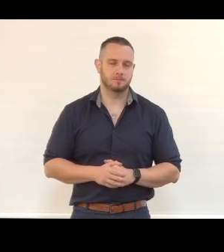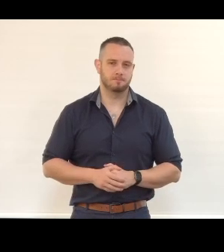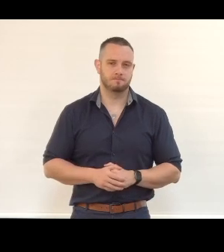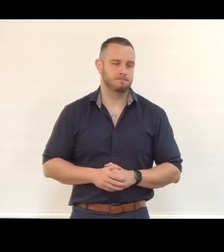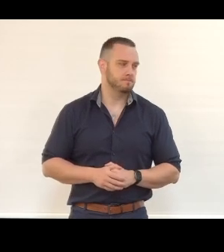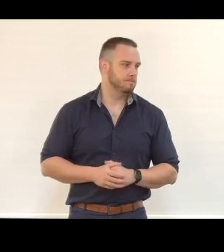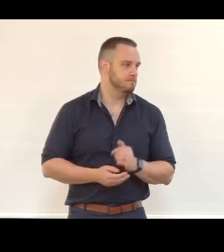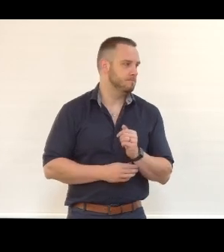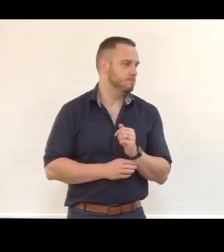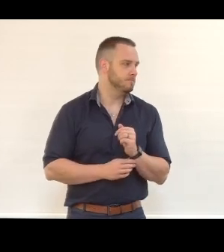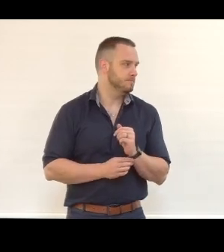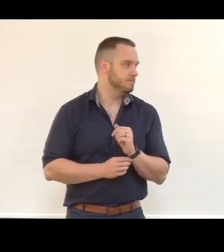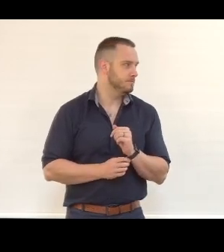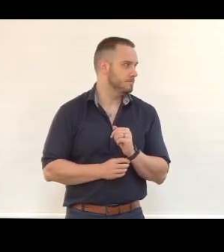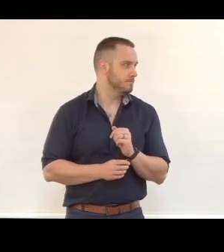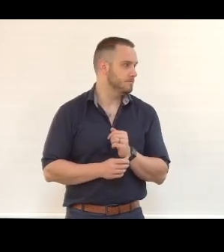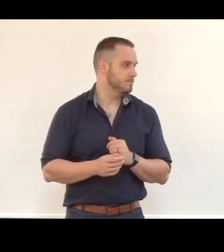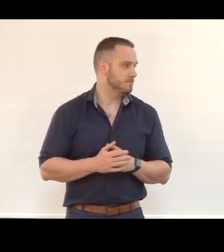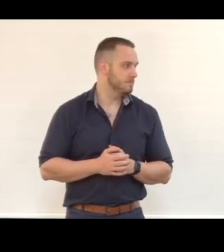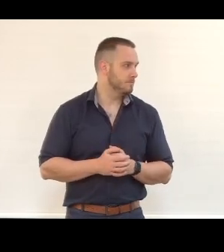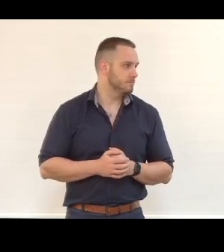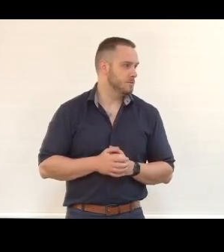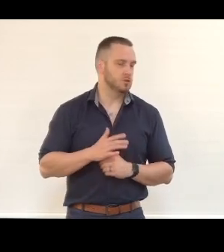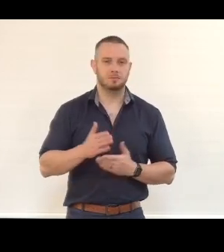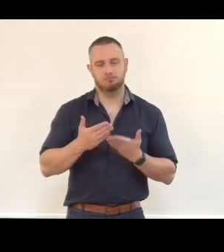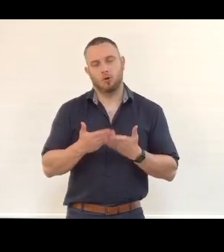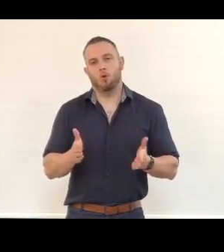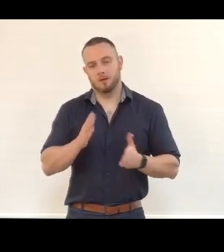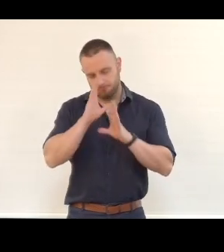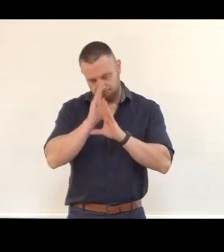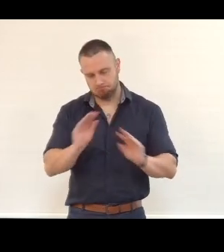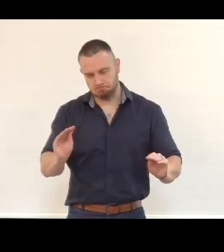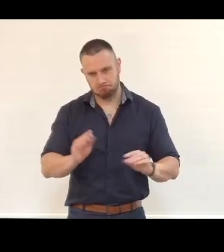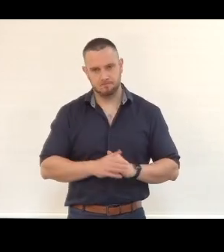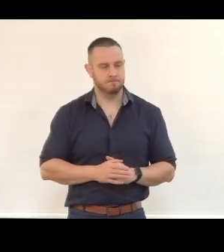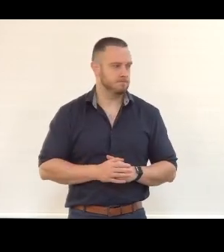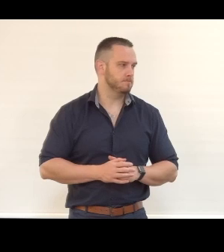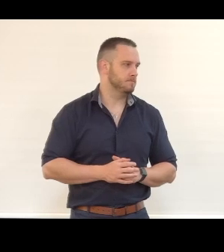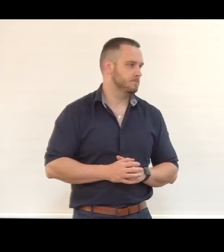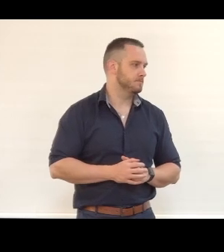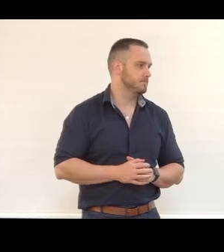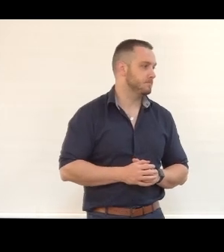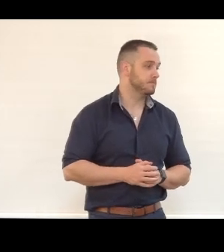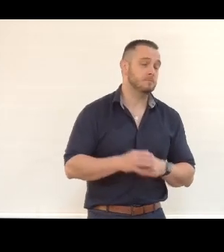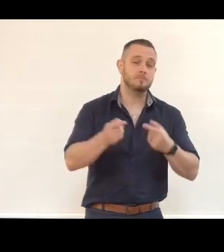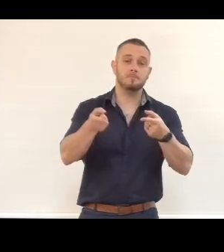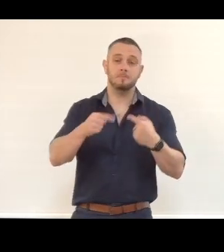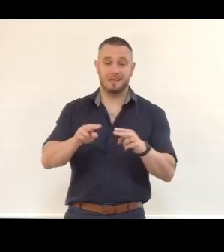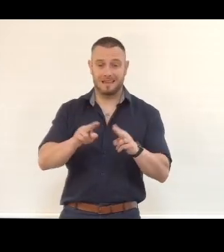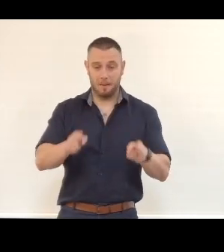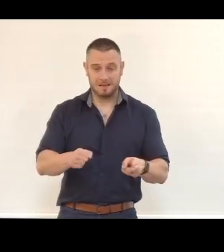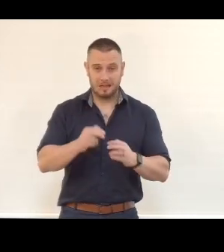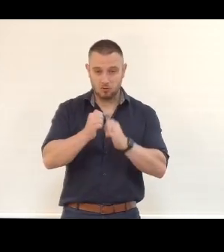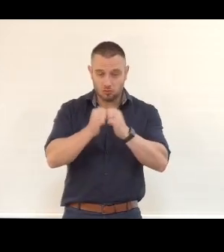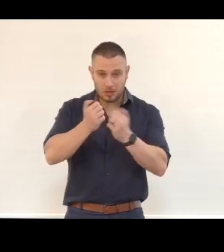missions. So just to be very open and transparent about this. So then about the habitat, the structure